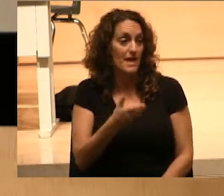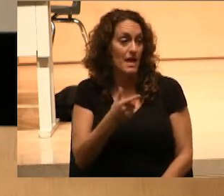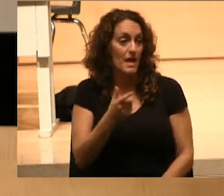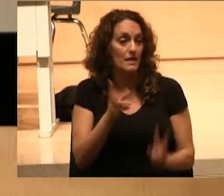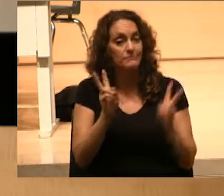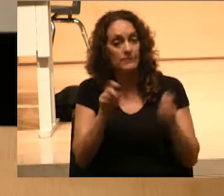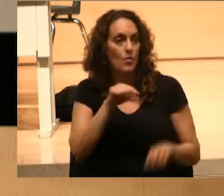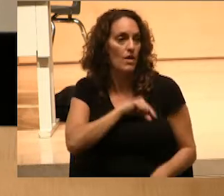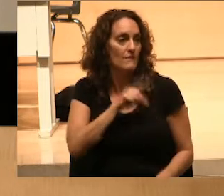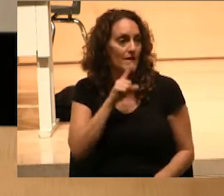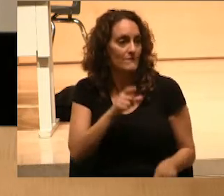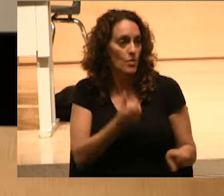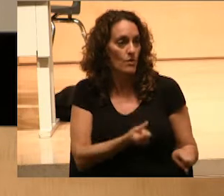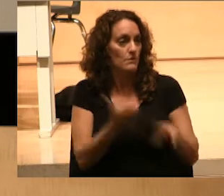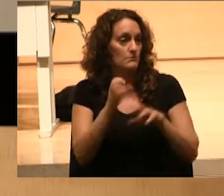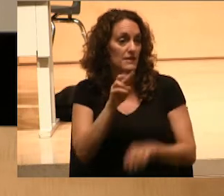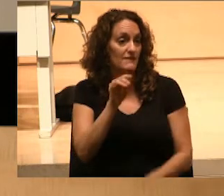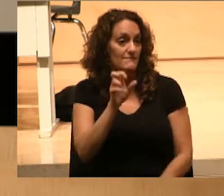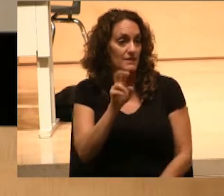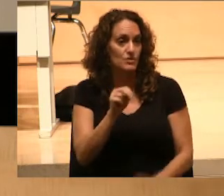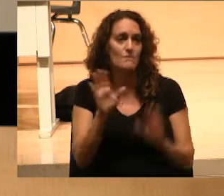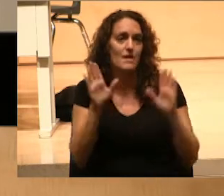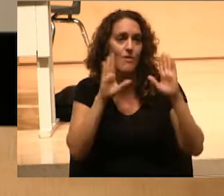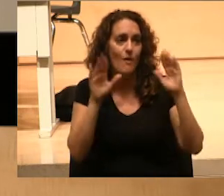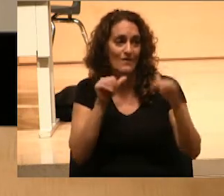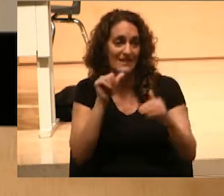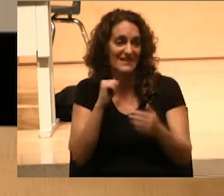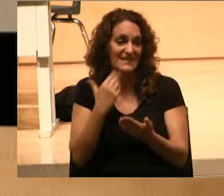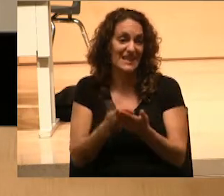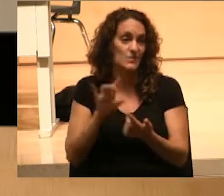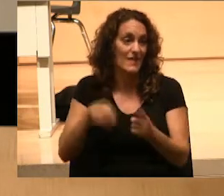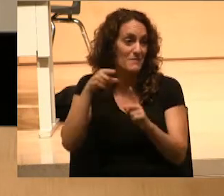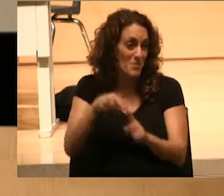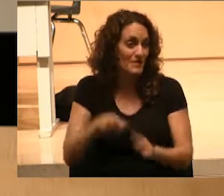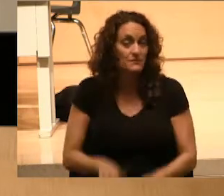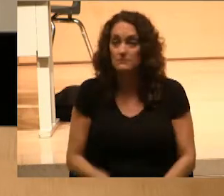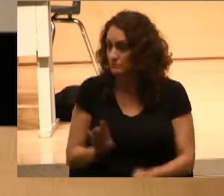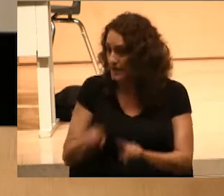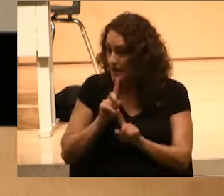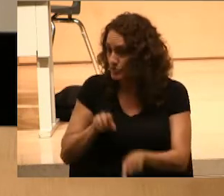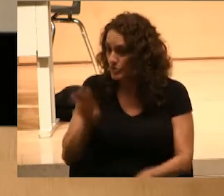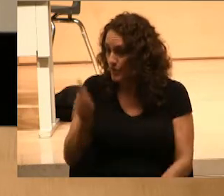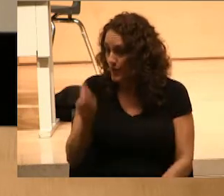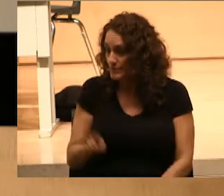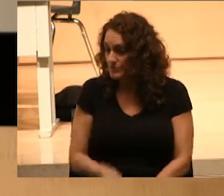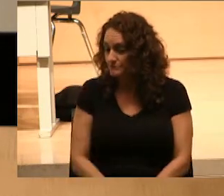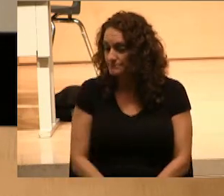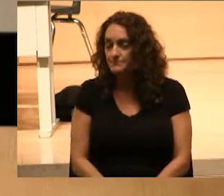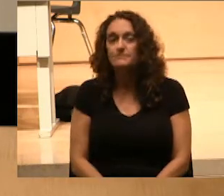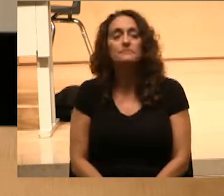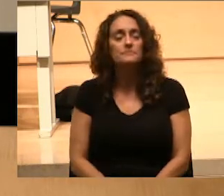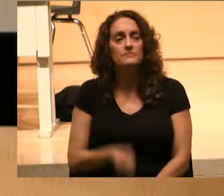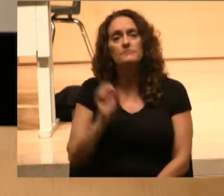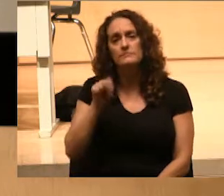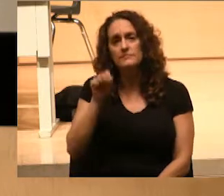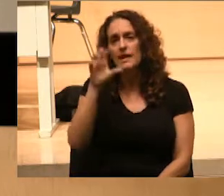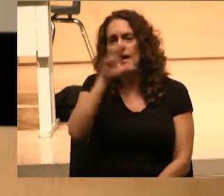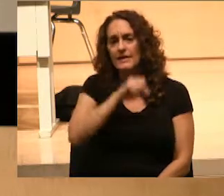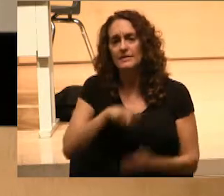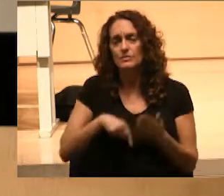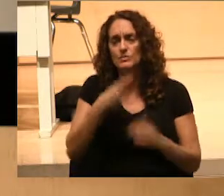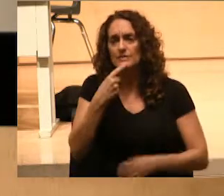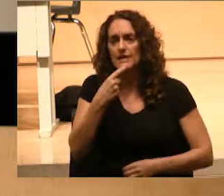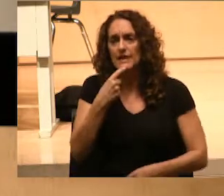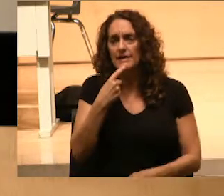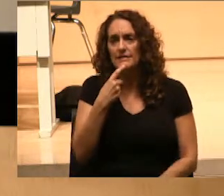eviction. But hopefully it doesn't get to that point. Did that answer your question? I guess what you're saying is,